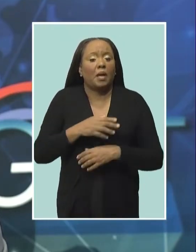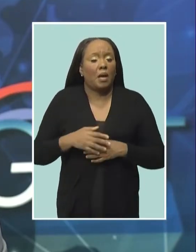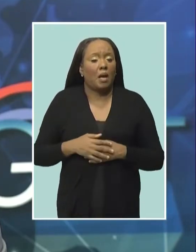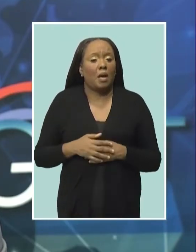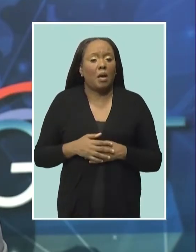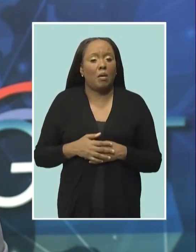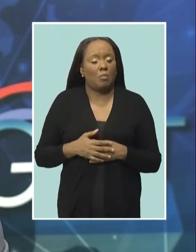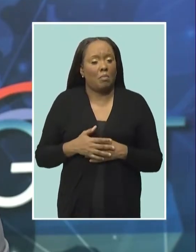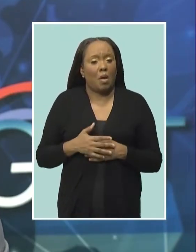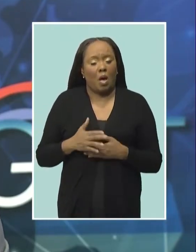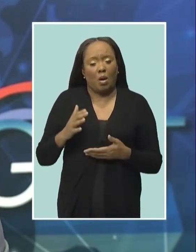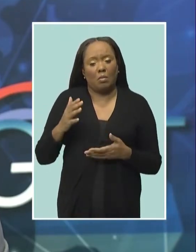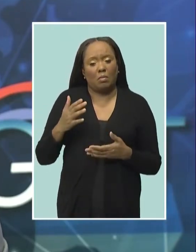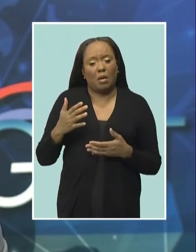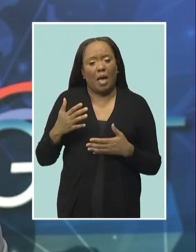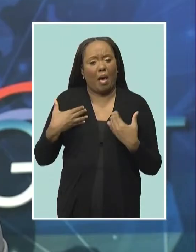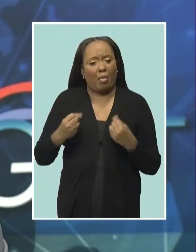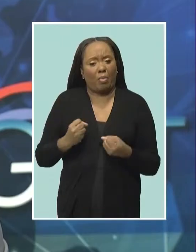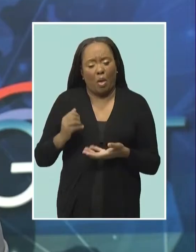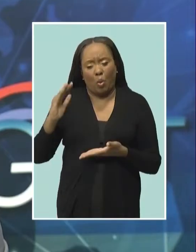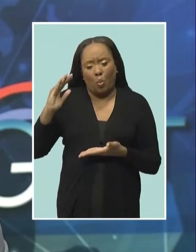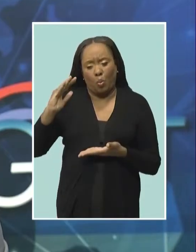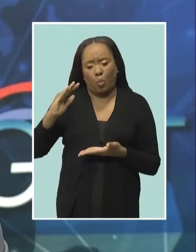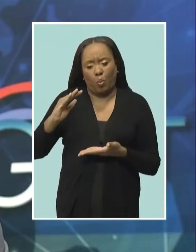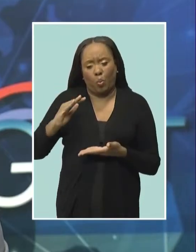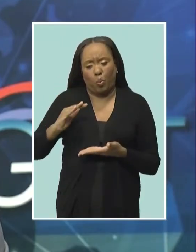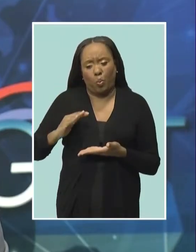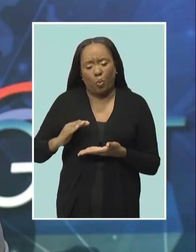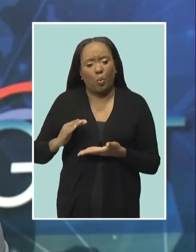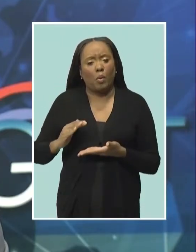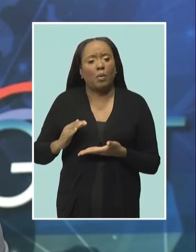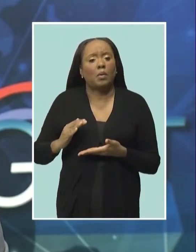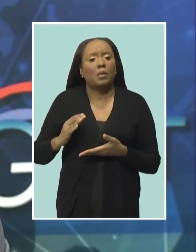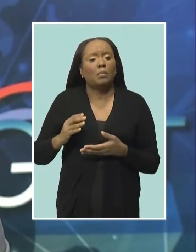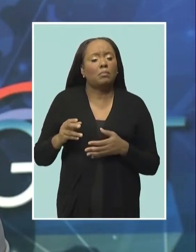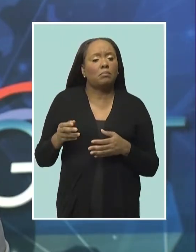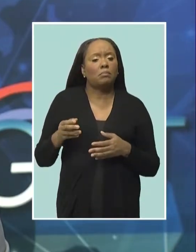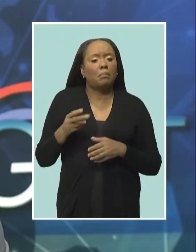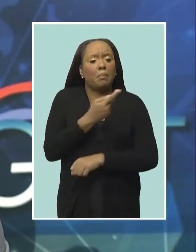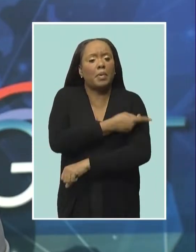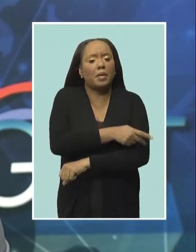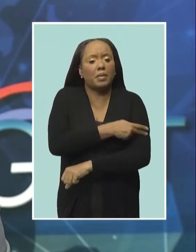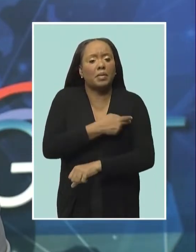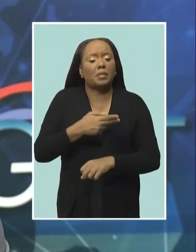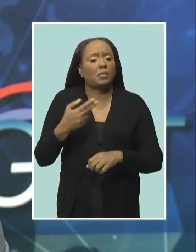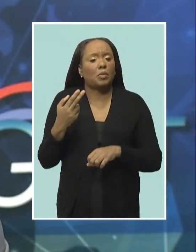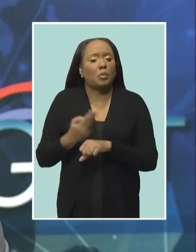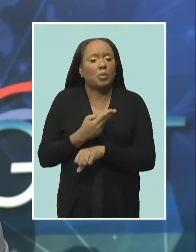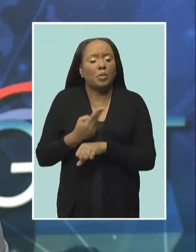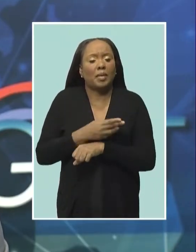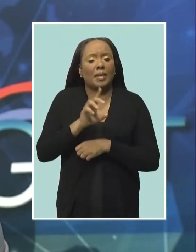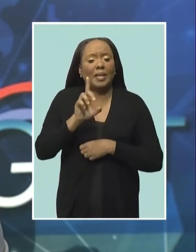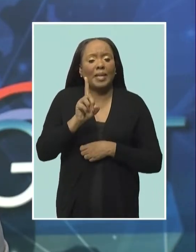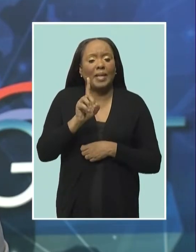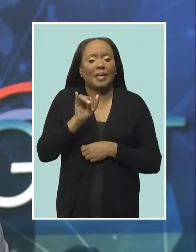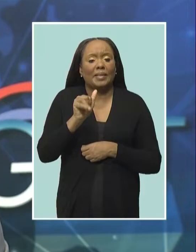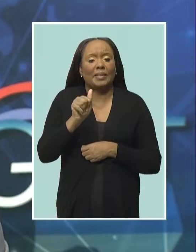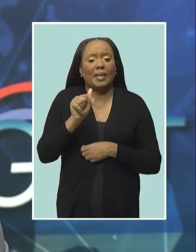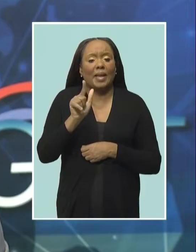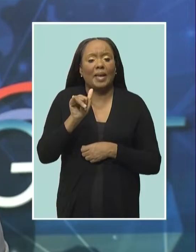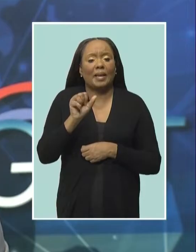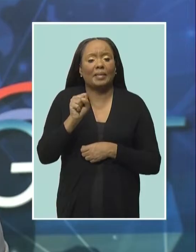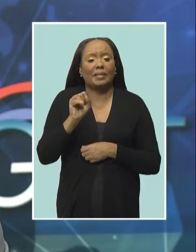in recent days. The message making the rounds on social media indicates their deaths have been caused by a number